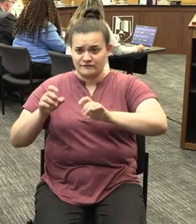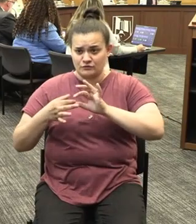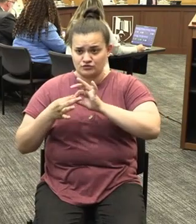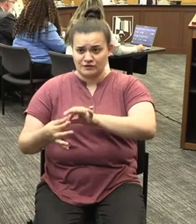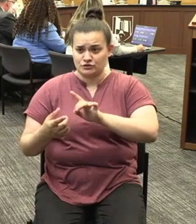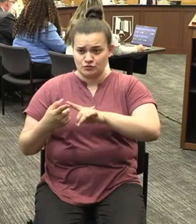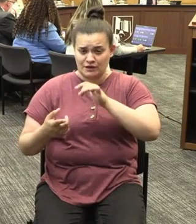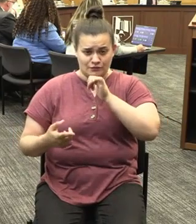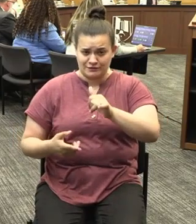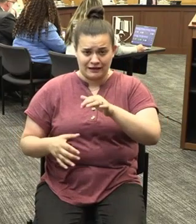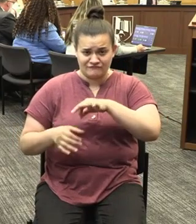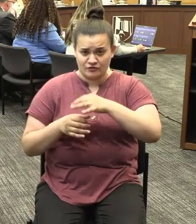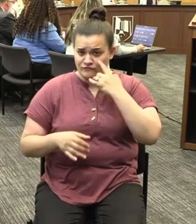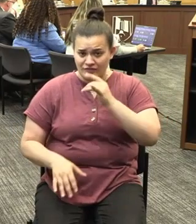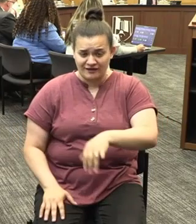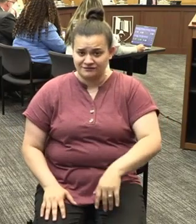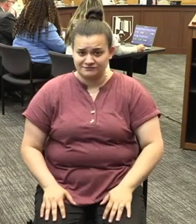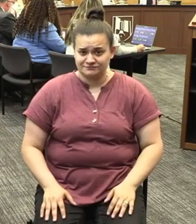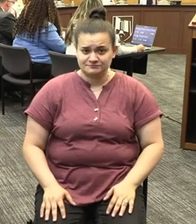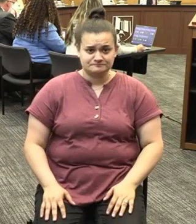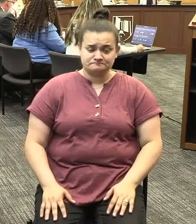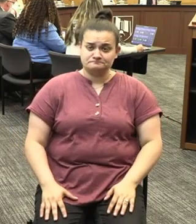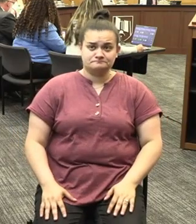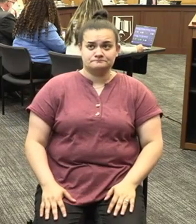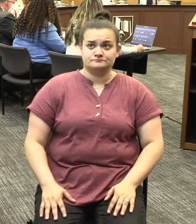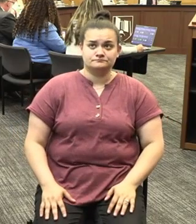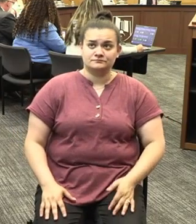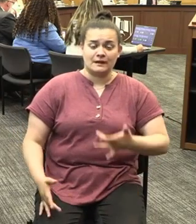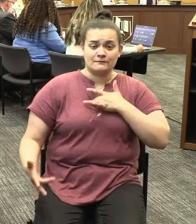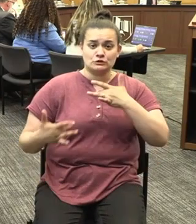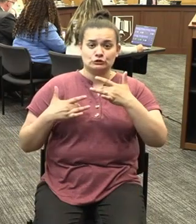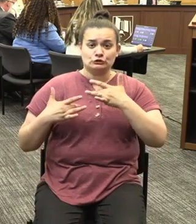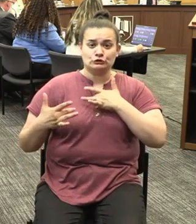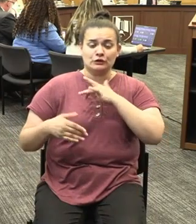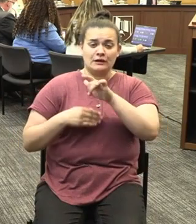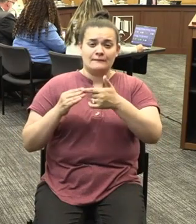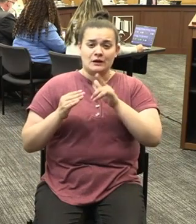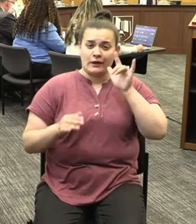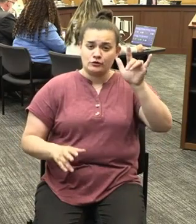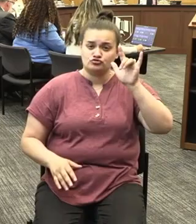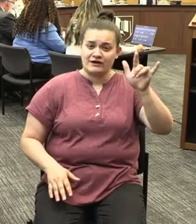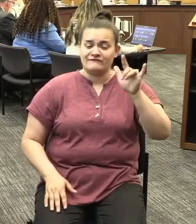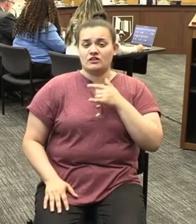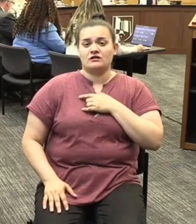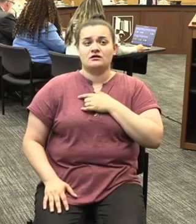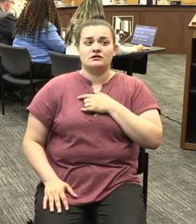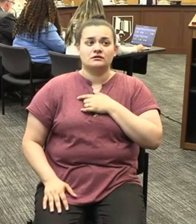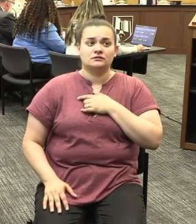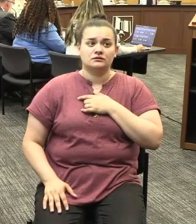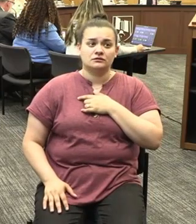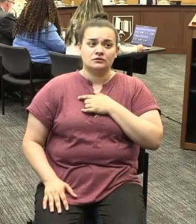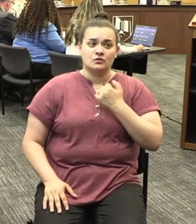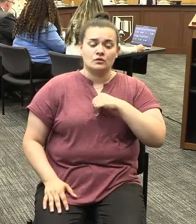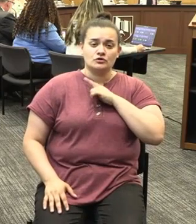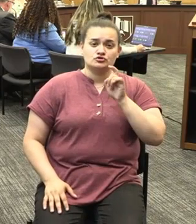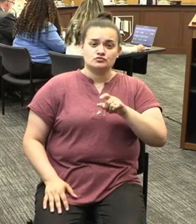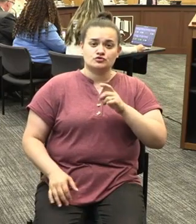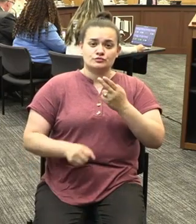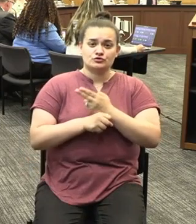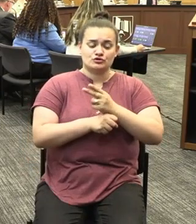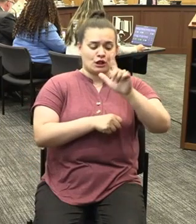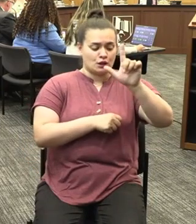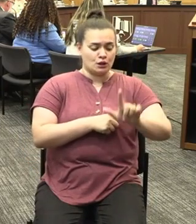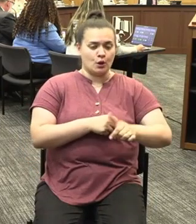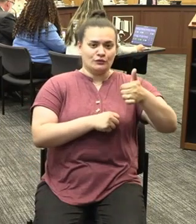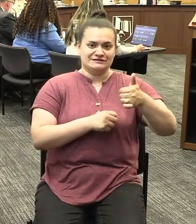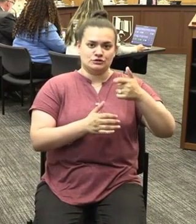not voted for that survey or logo change. And I'm concerned about air travel, airfare. We're supposed to all be using the lowest airfare,